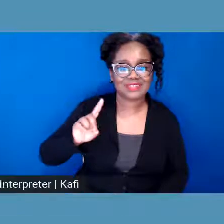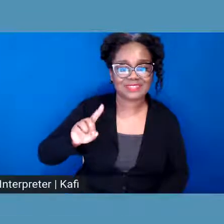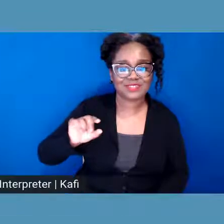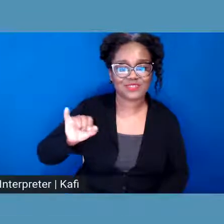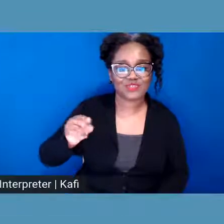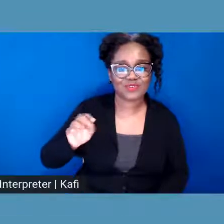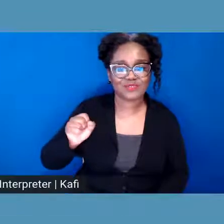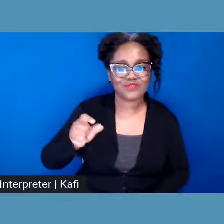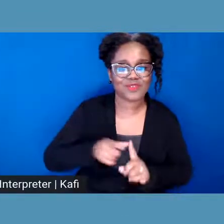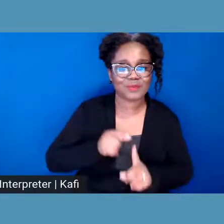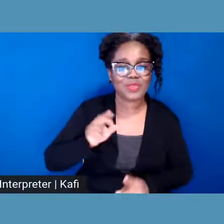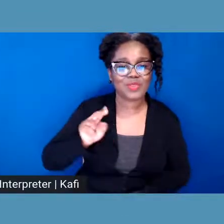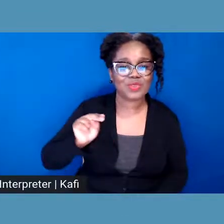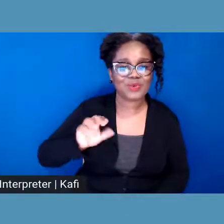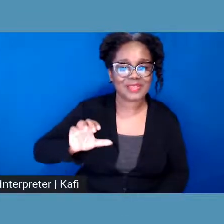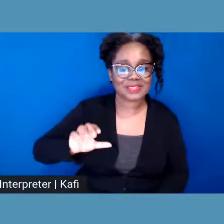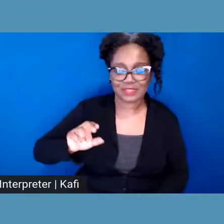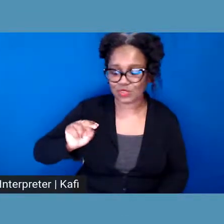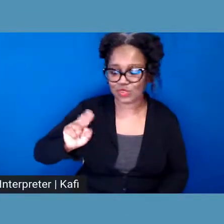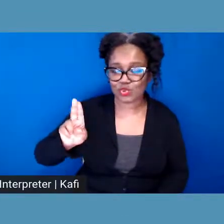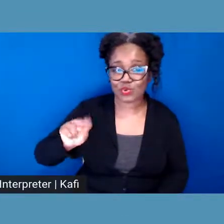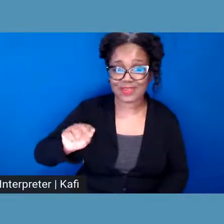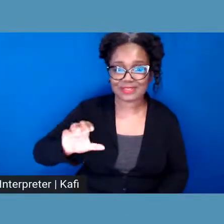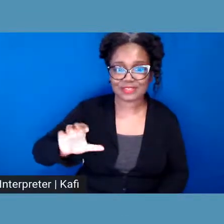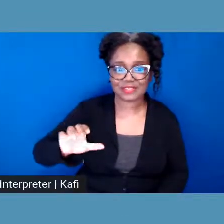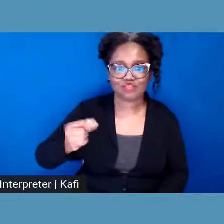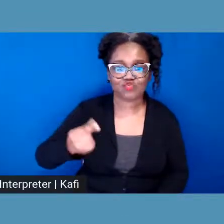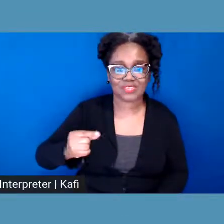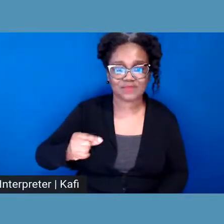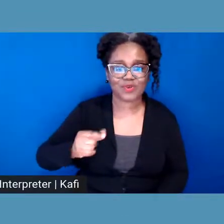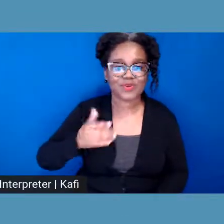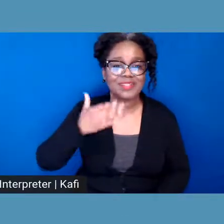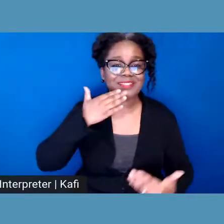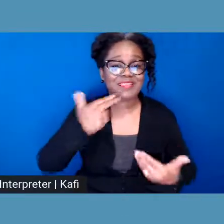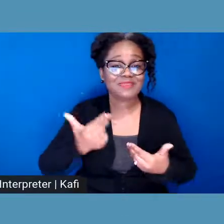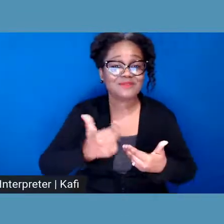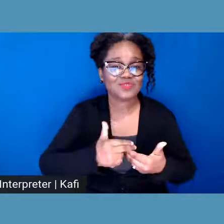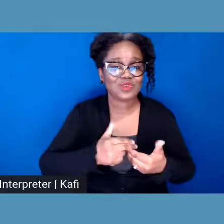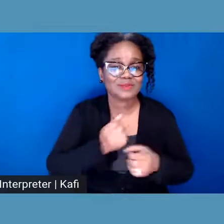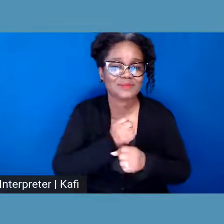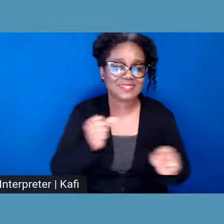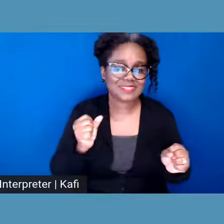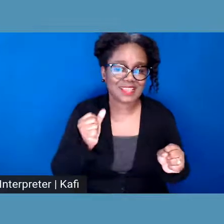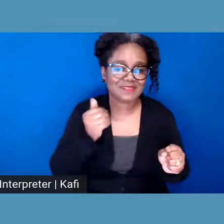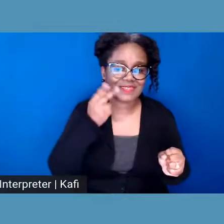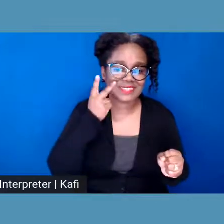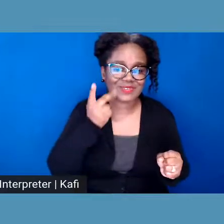for joining us. Be safe, be well, and we'll see you next week. Thank you.